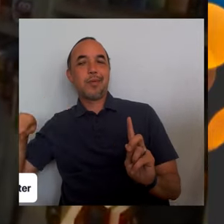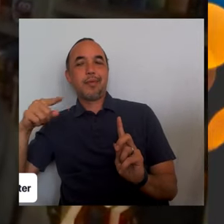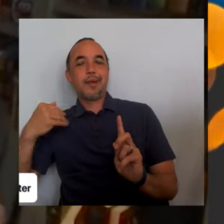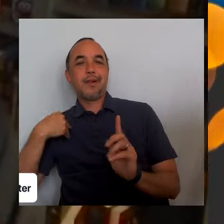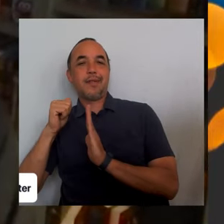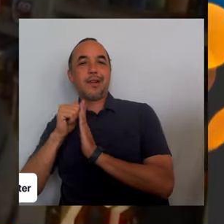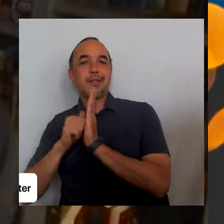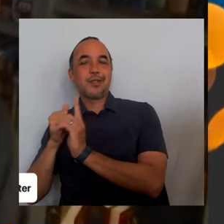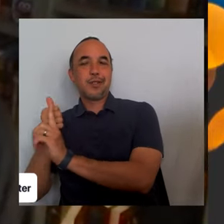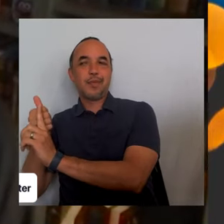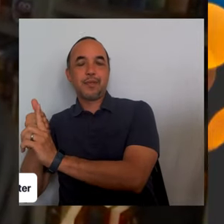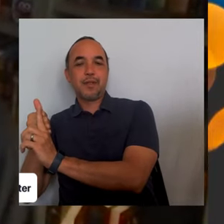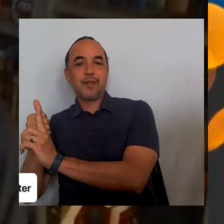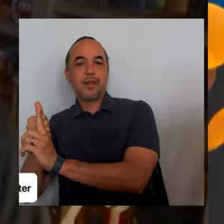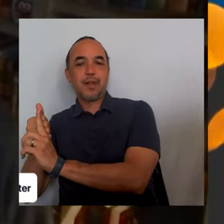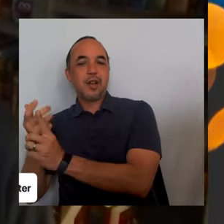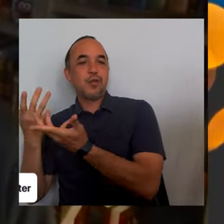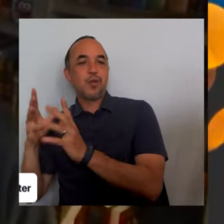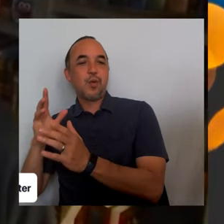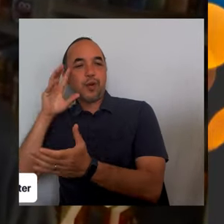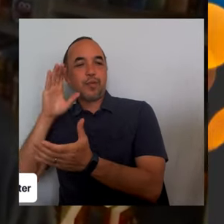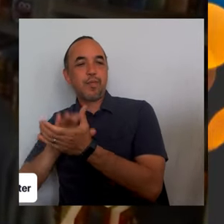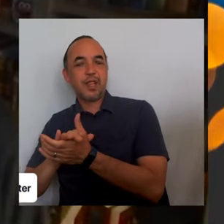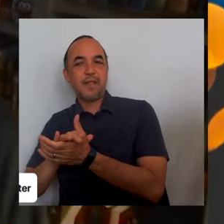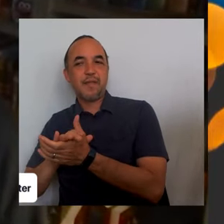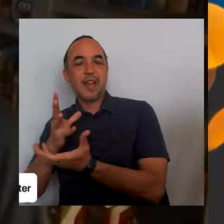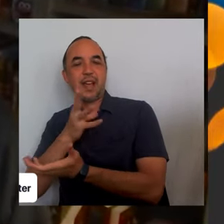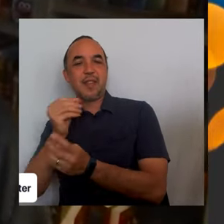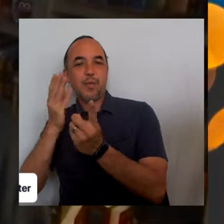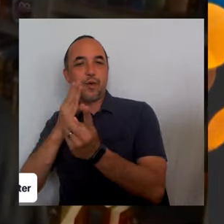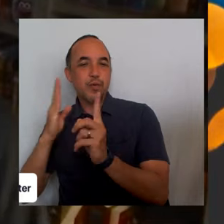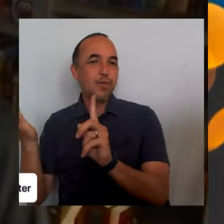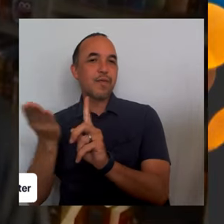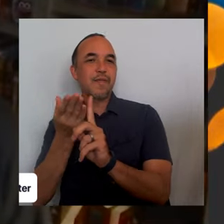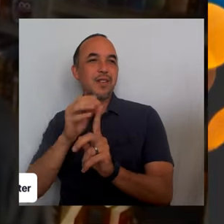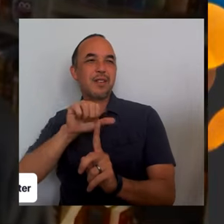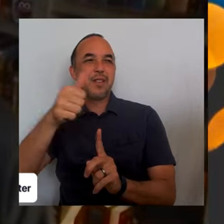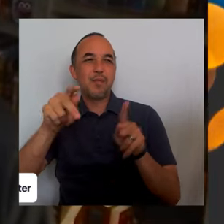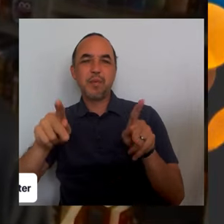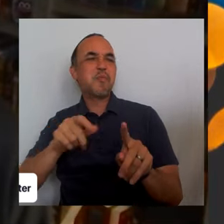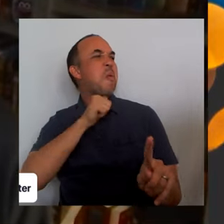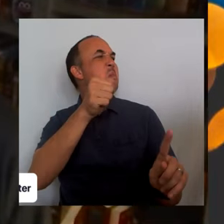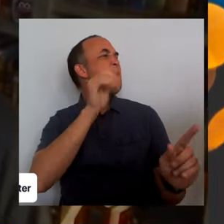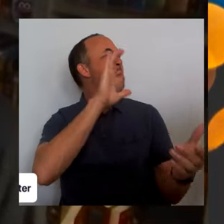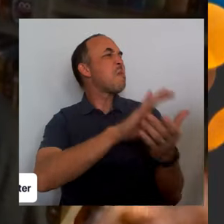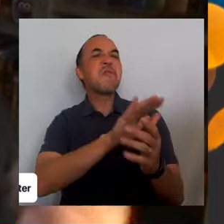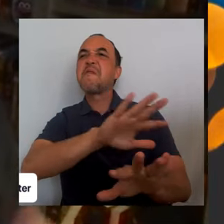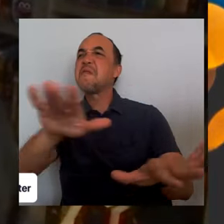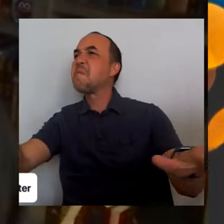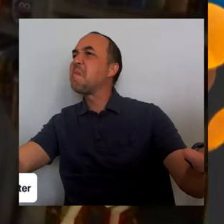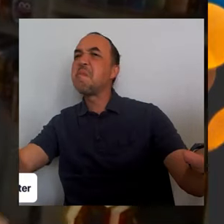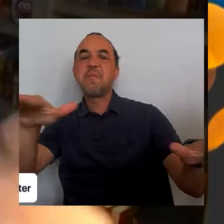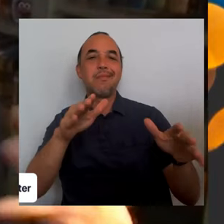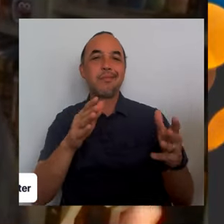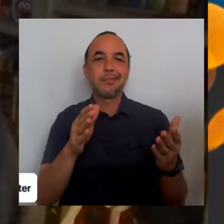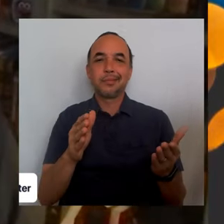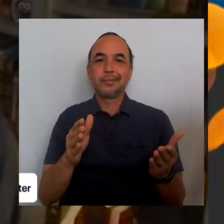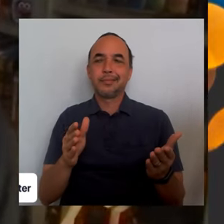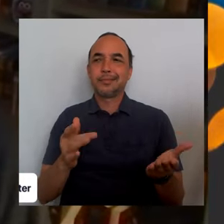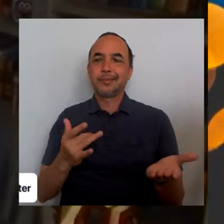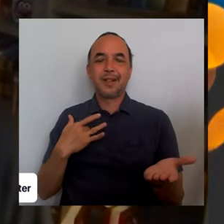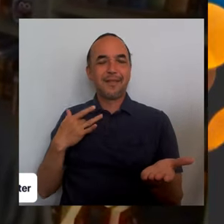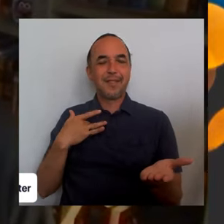and they don't want other people to believe. And I think that's a disservice to themselves, honestly. You should be